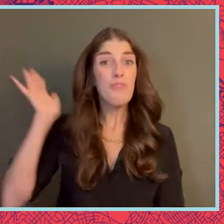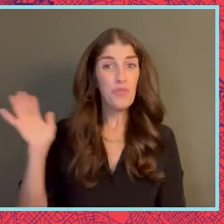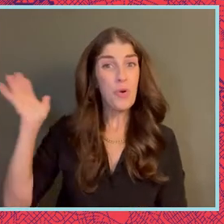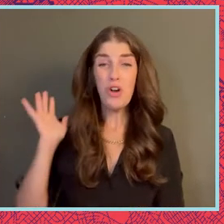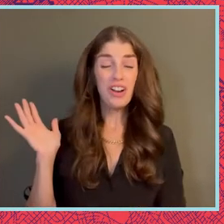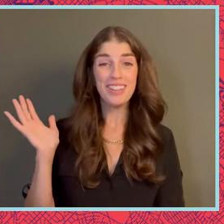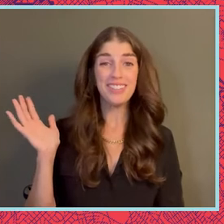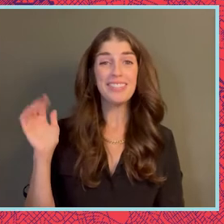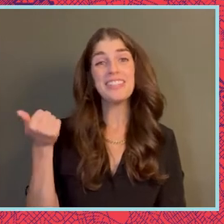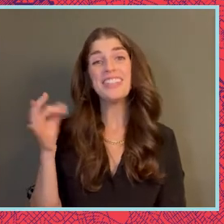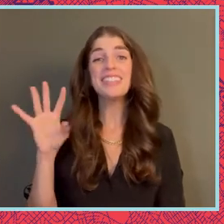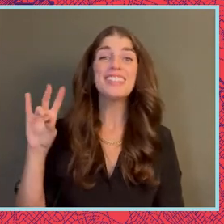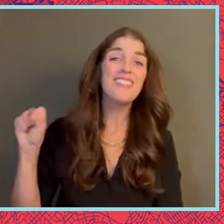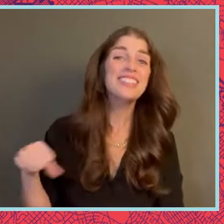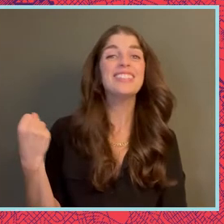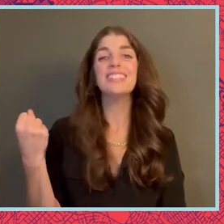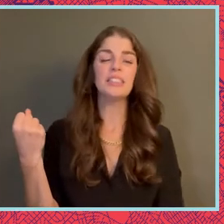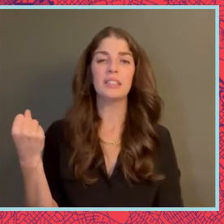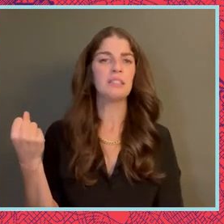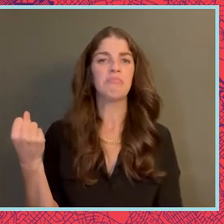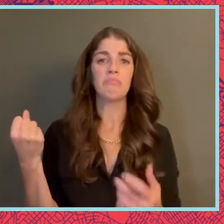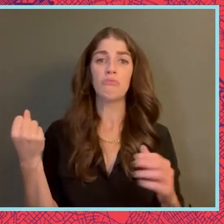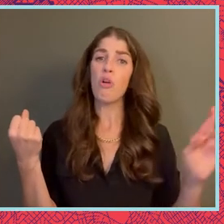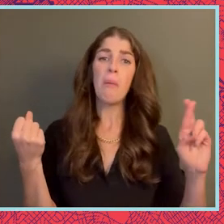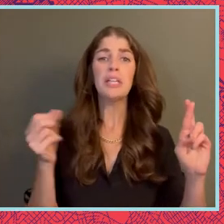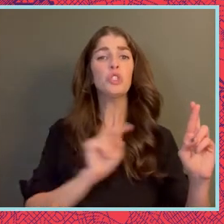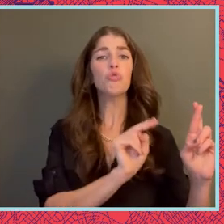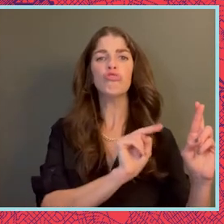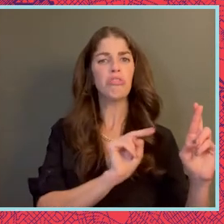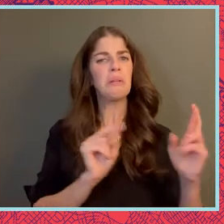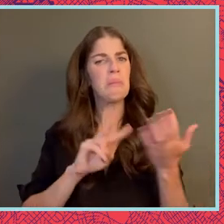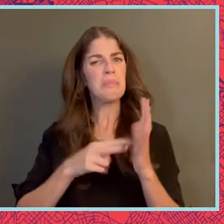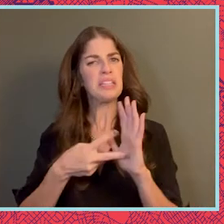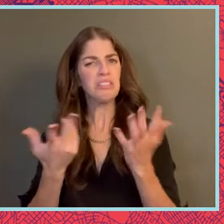in the city back in the 1970s when the GOP was more neutral towards us.